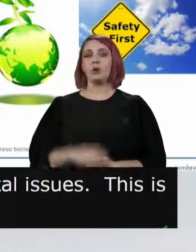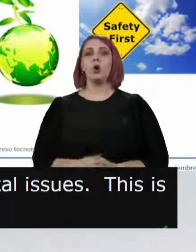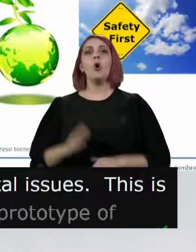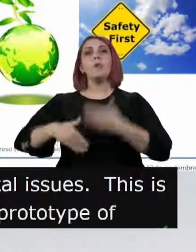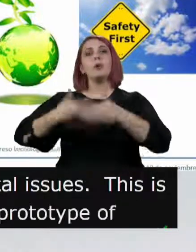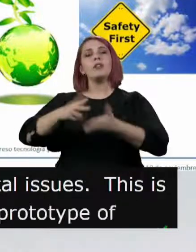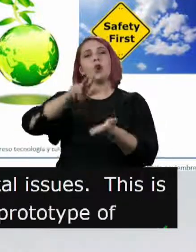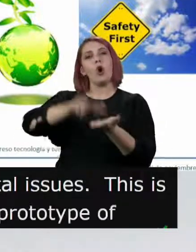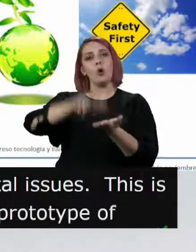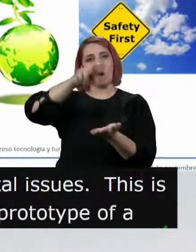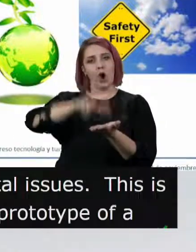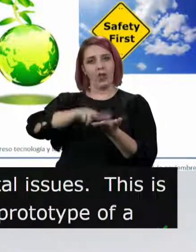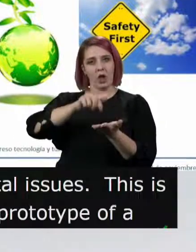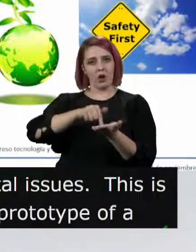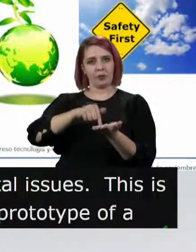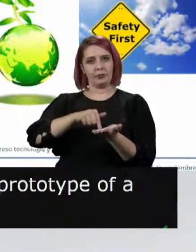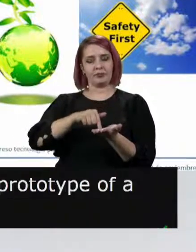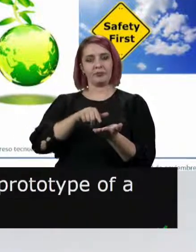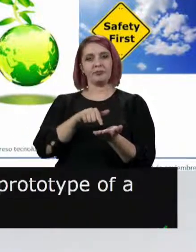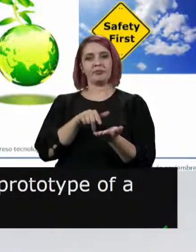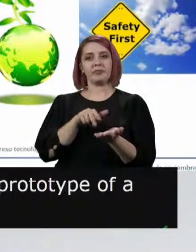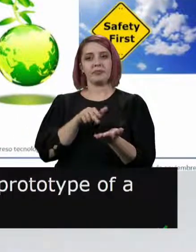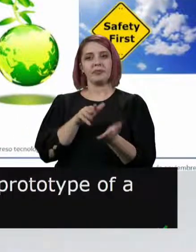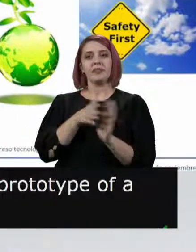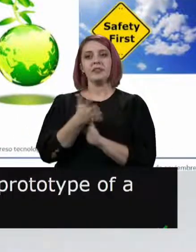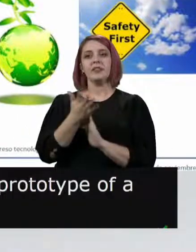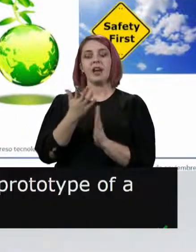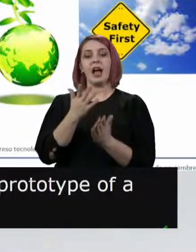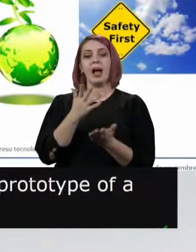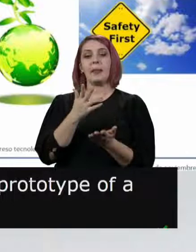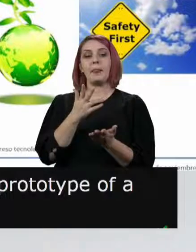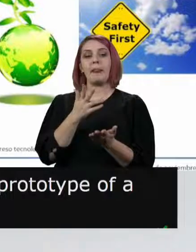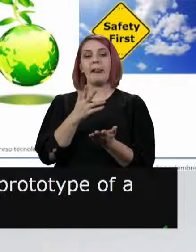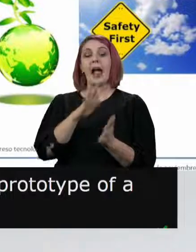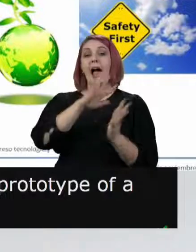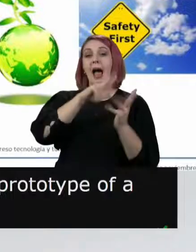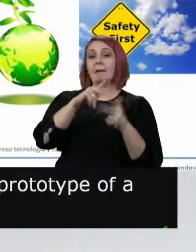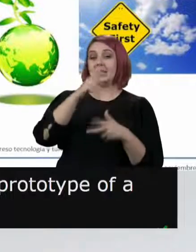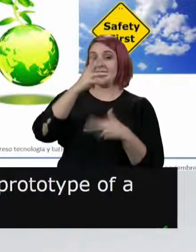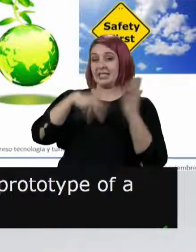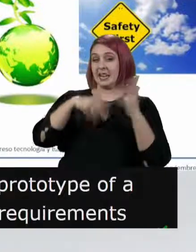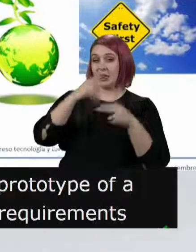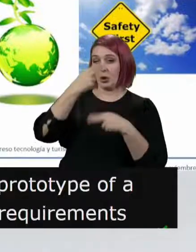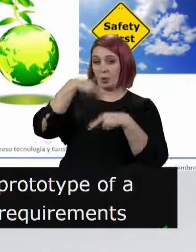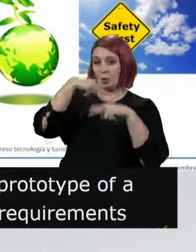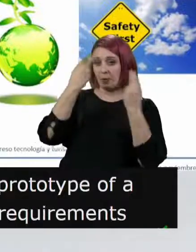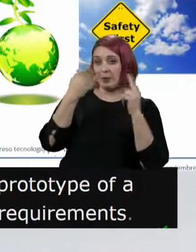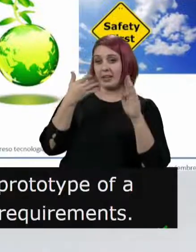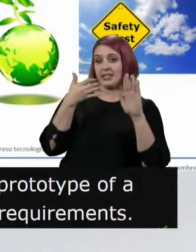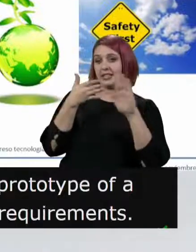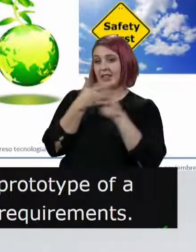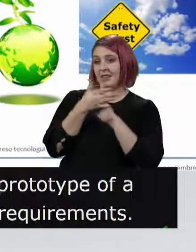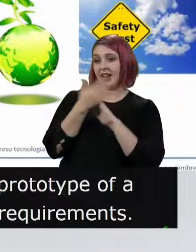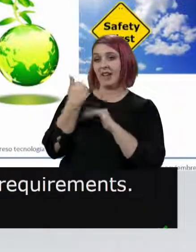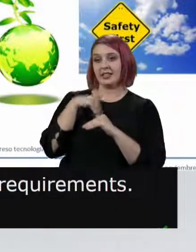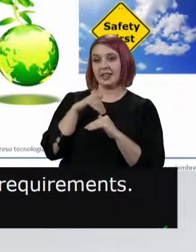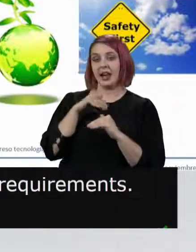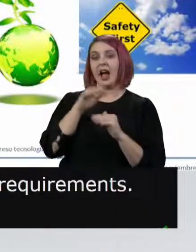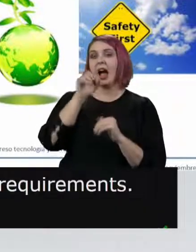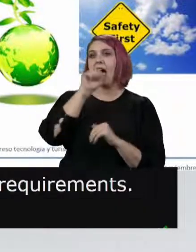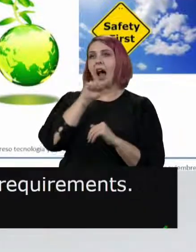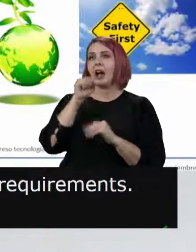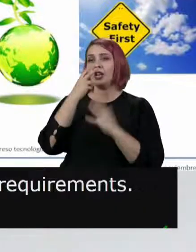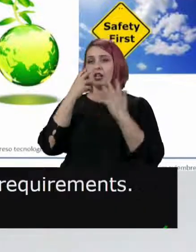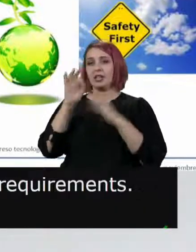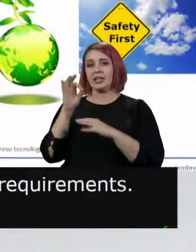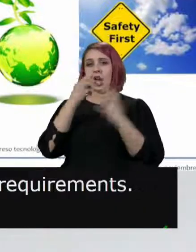standardized technical requirements. The fact that this public administration